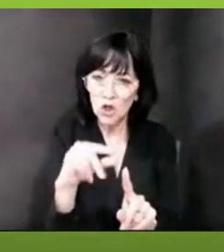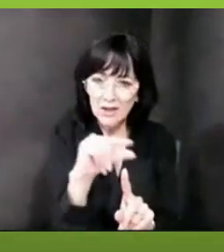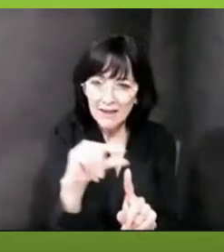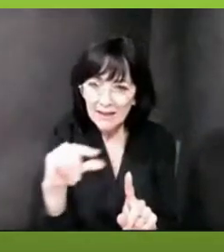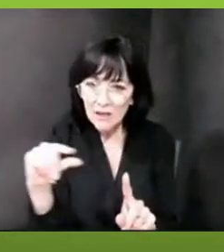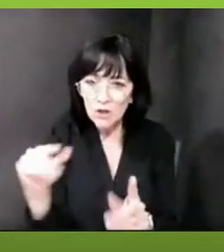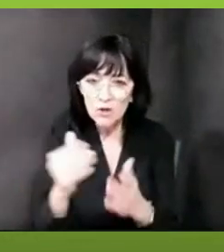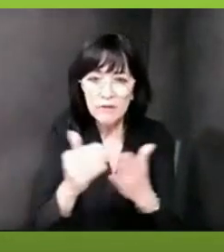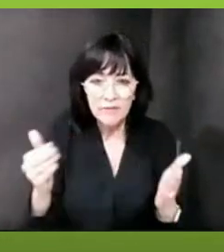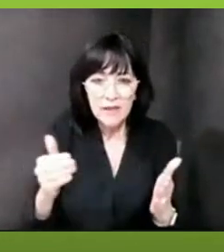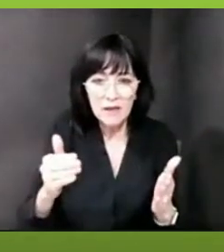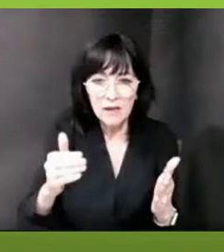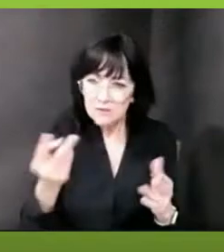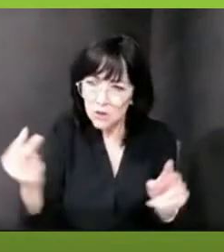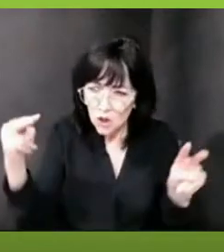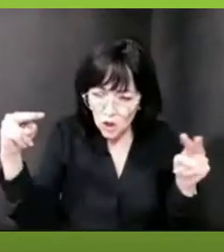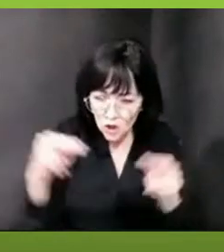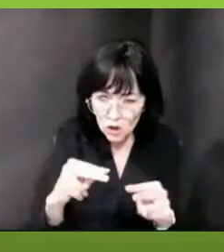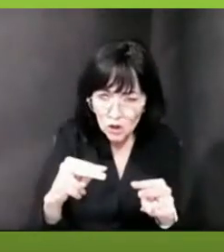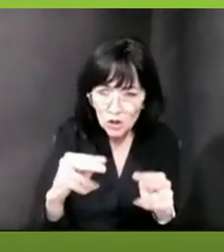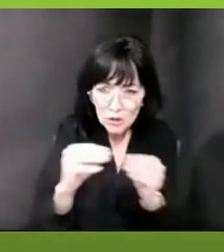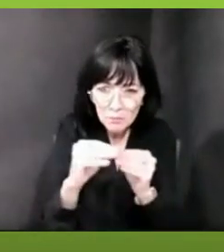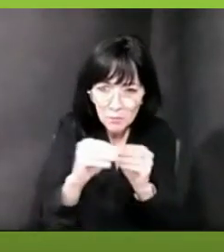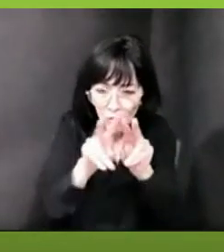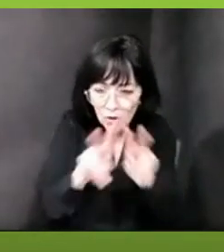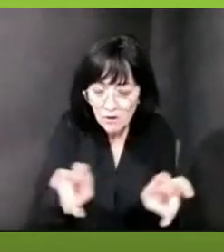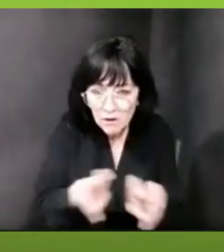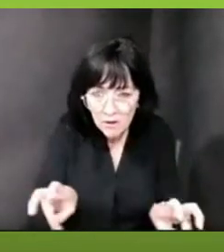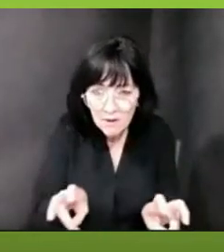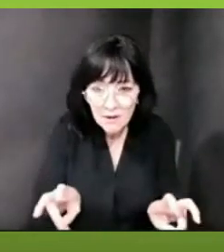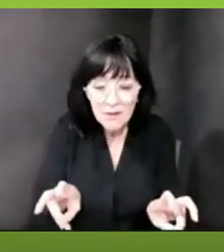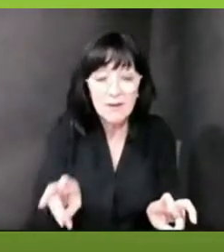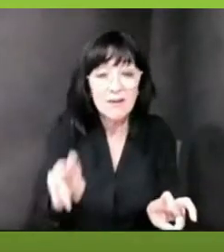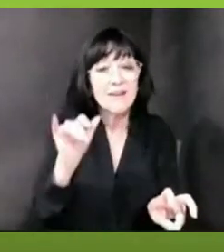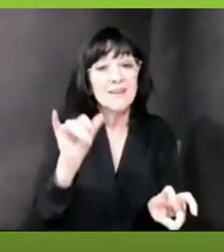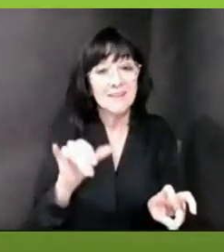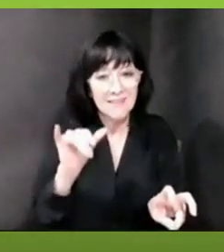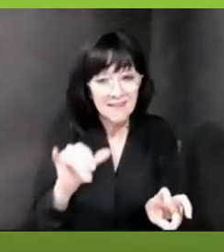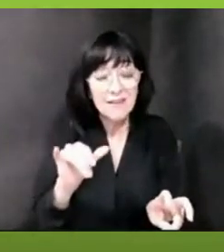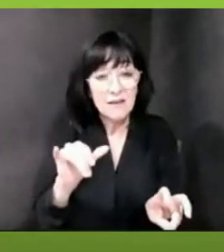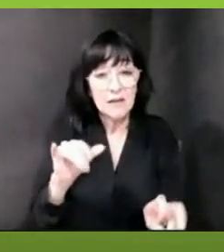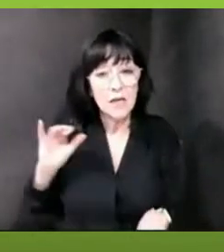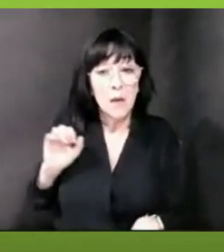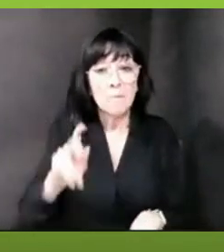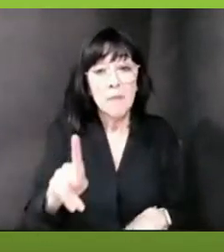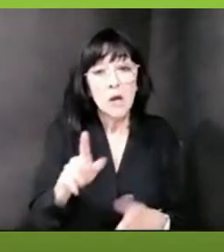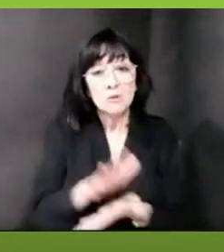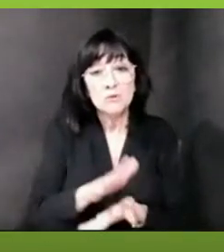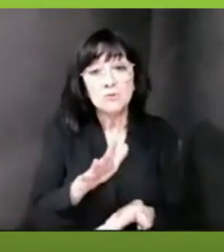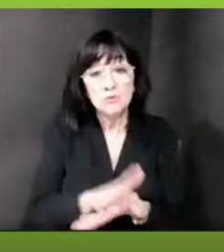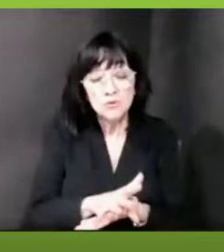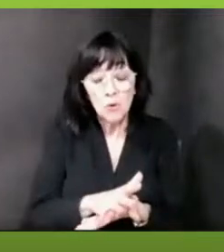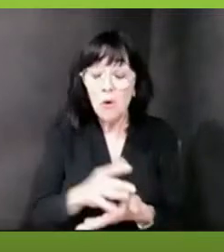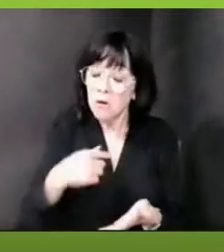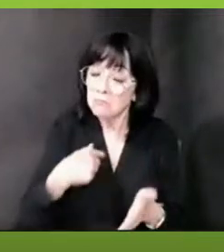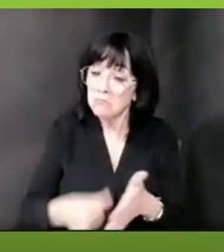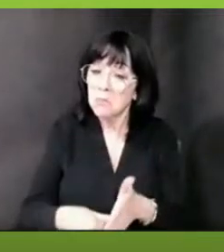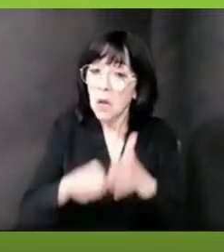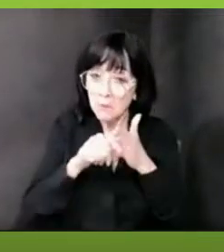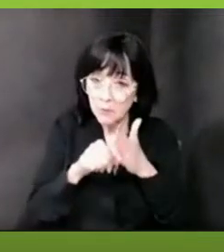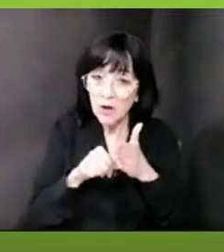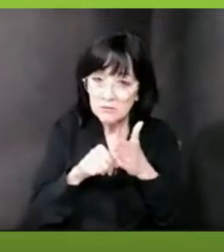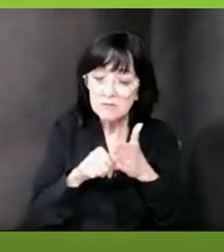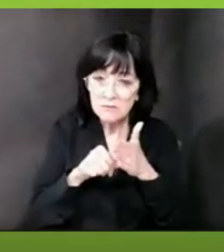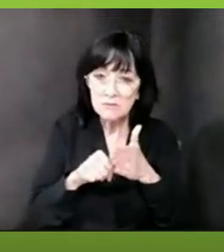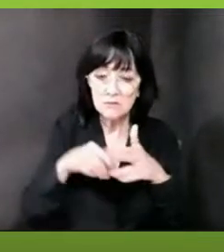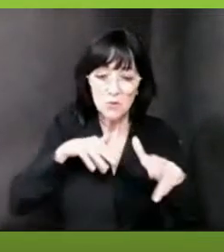school, when we came back to school in October, our staff did a great job with boundaries. And I was actually pretty impressed because, walking